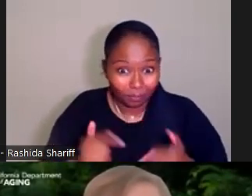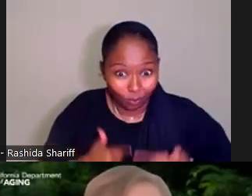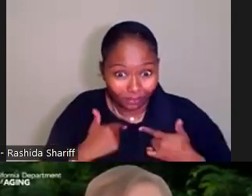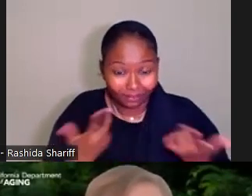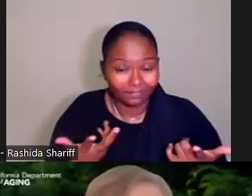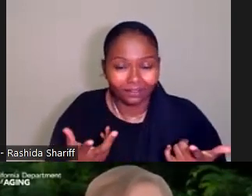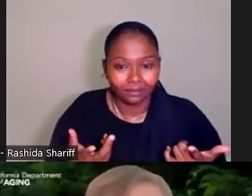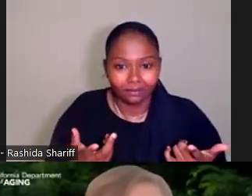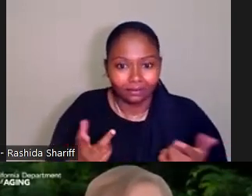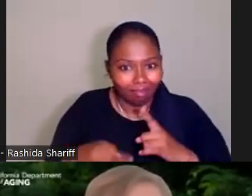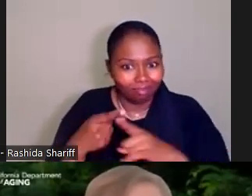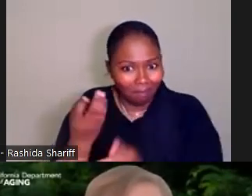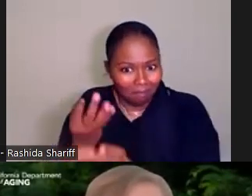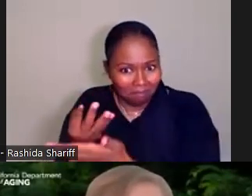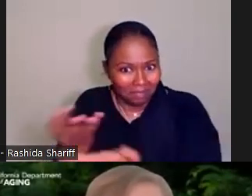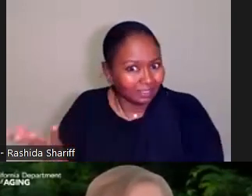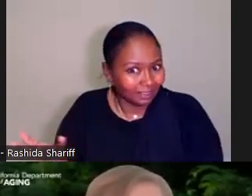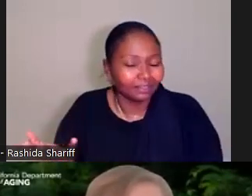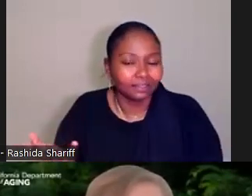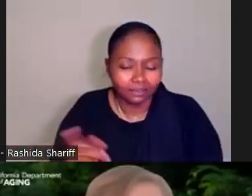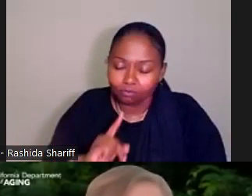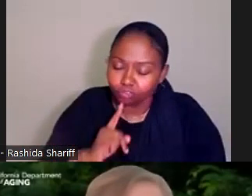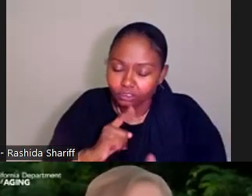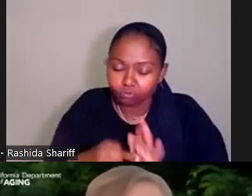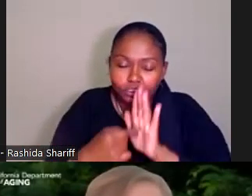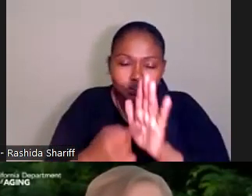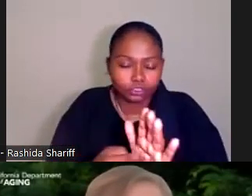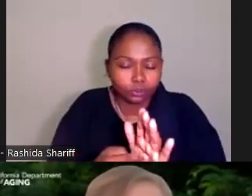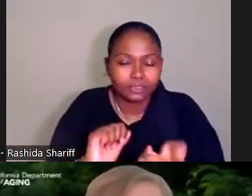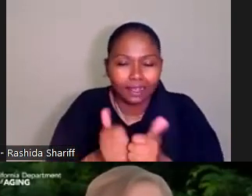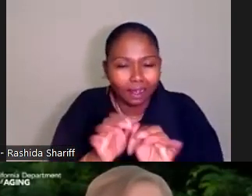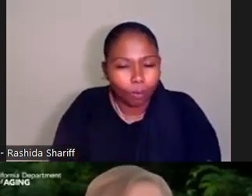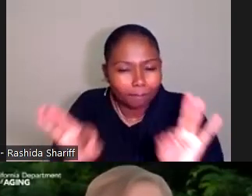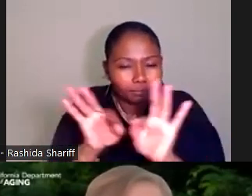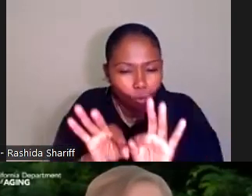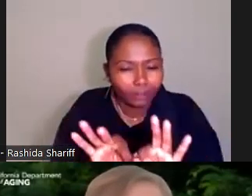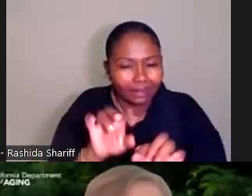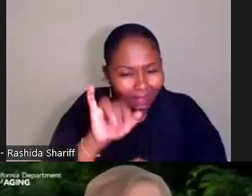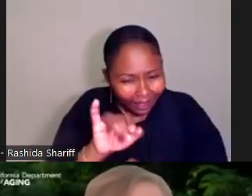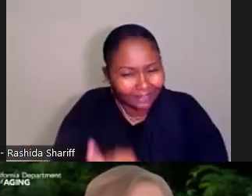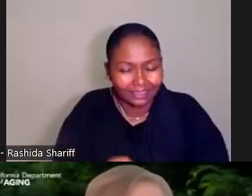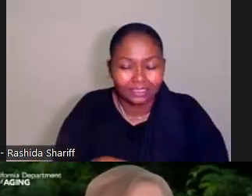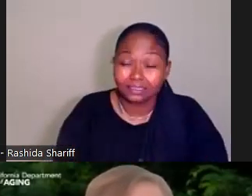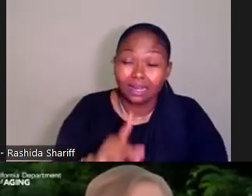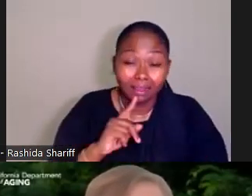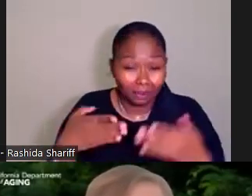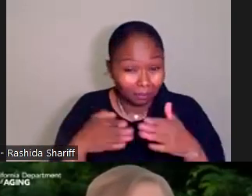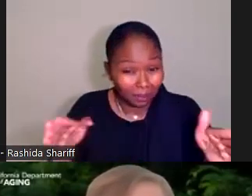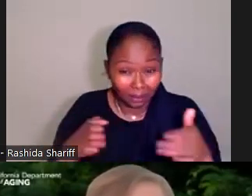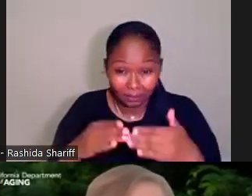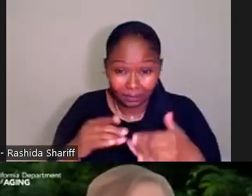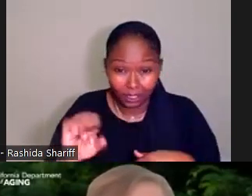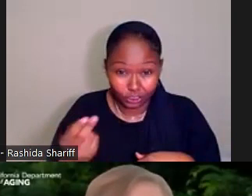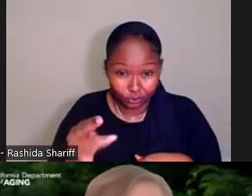is for placement. But absolutely, the public guardians are struggling to fund their programs. And then